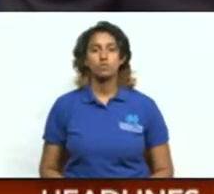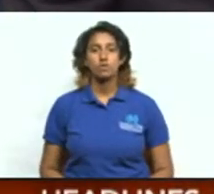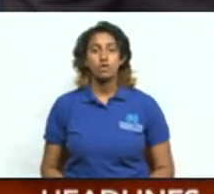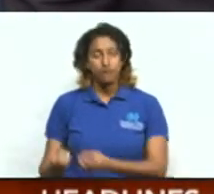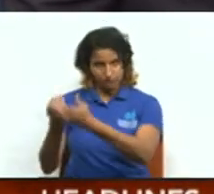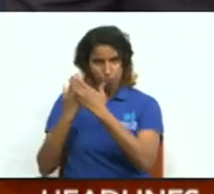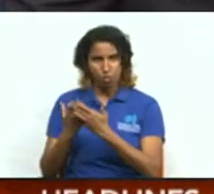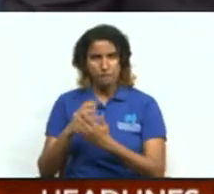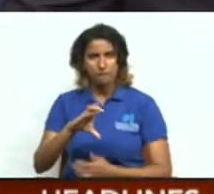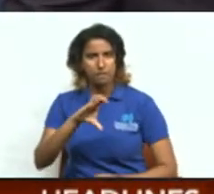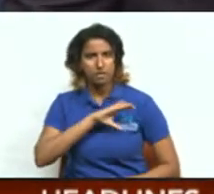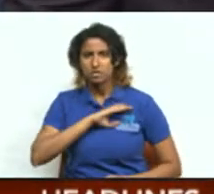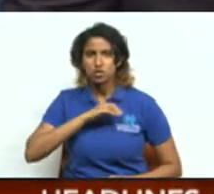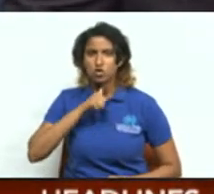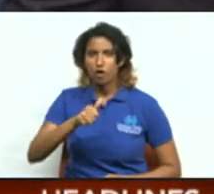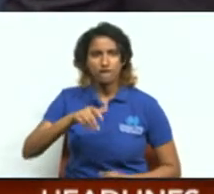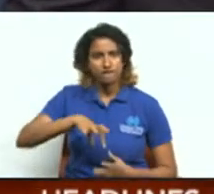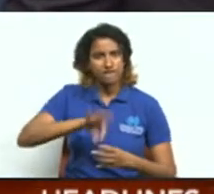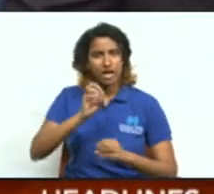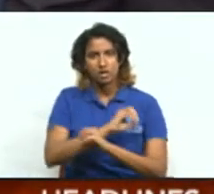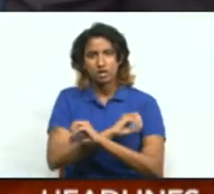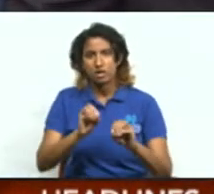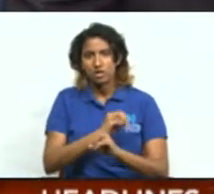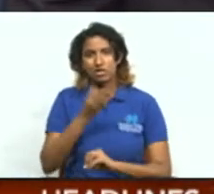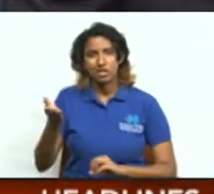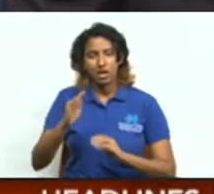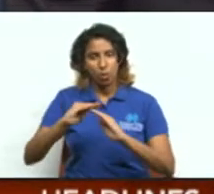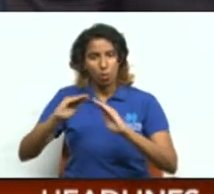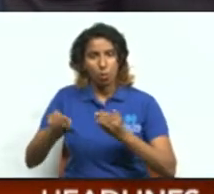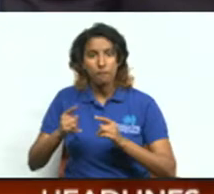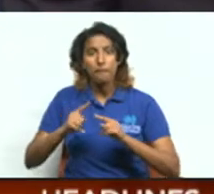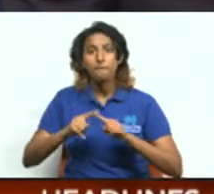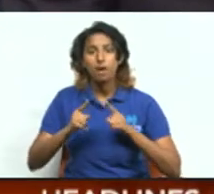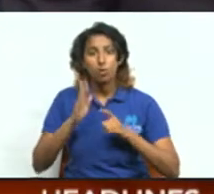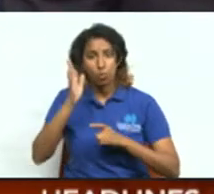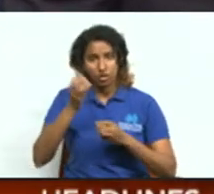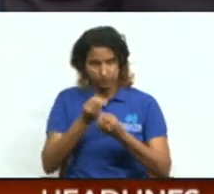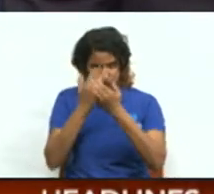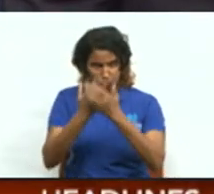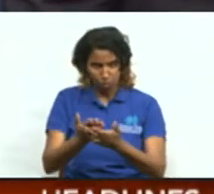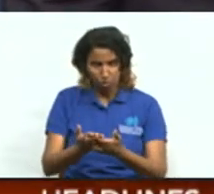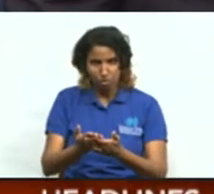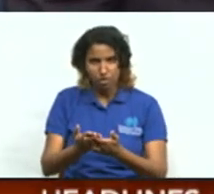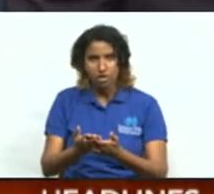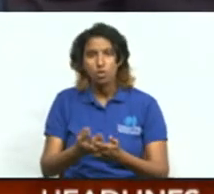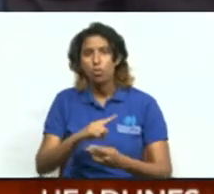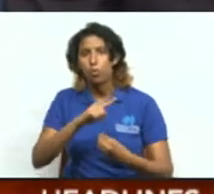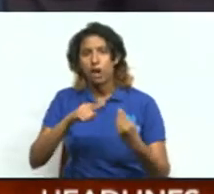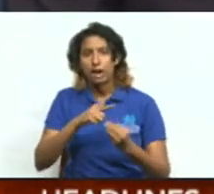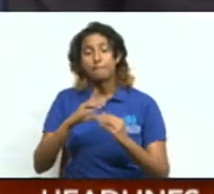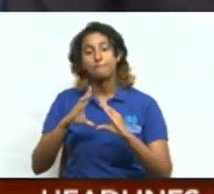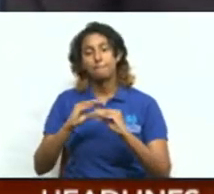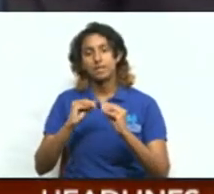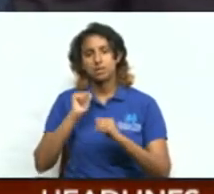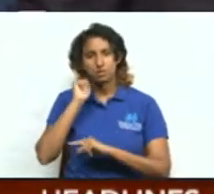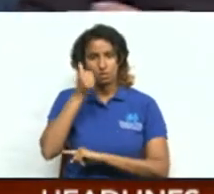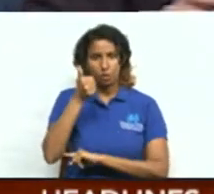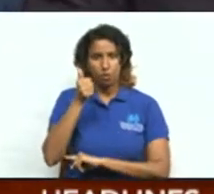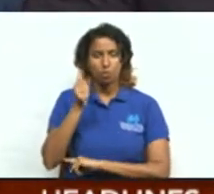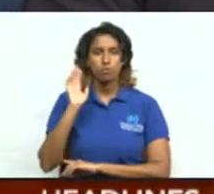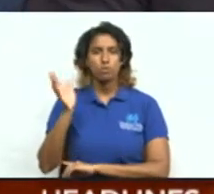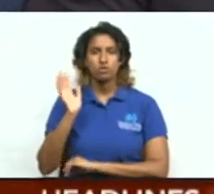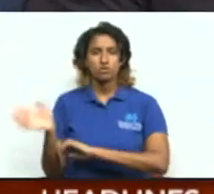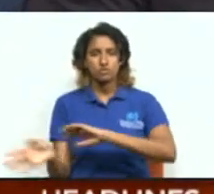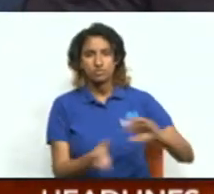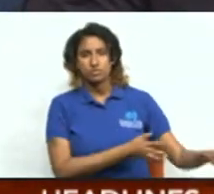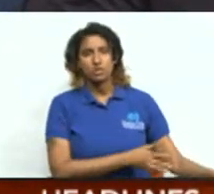police did not find anything at the home and will shed light on the investigation at a news conference tomorrow. Well, Buddy George